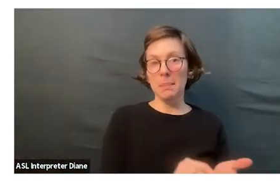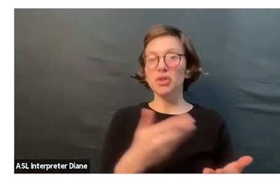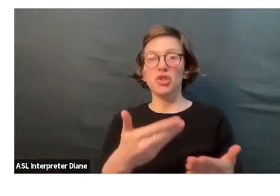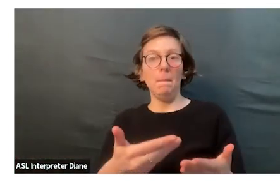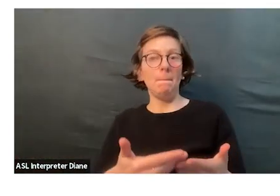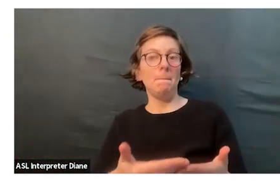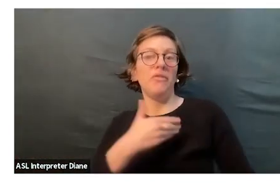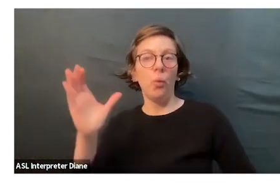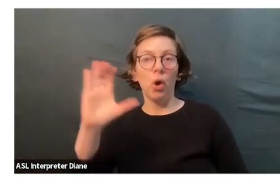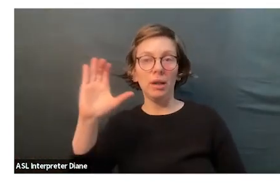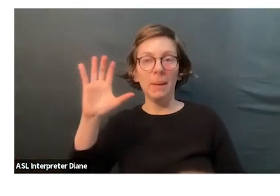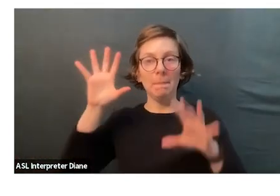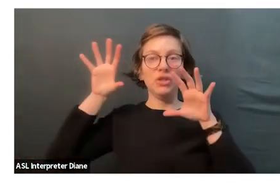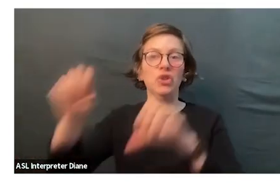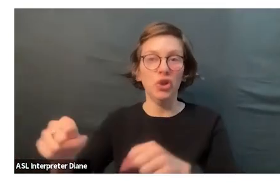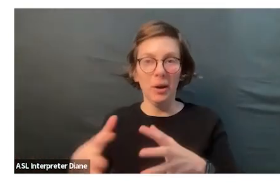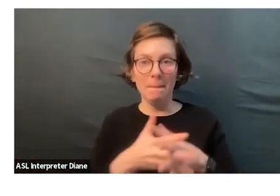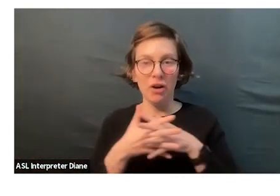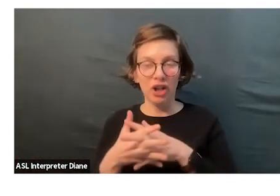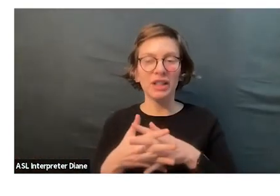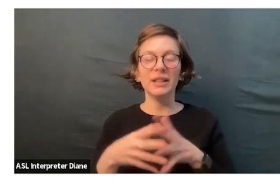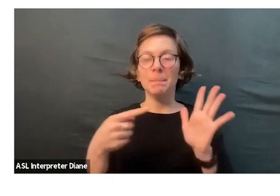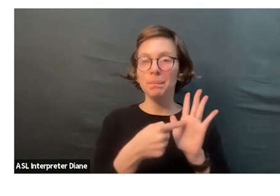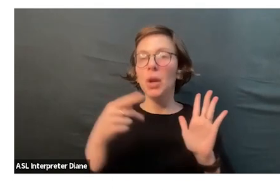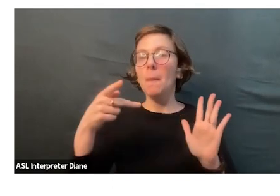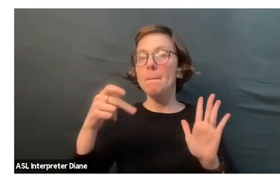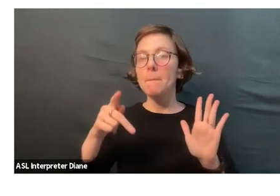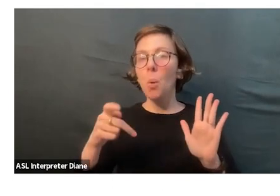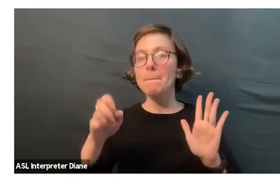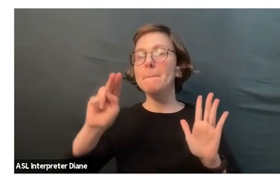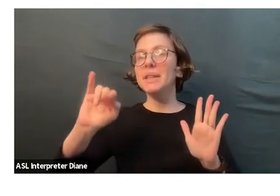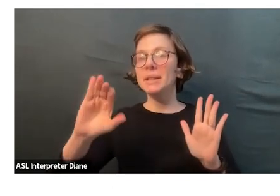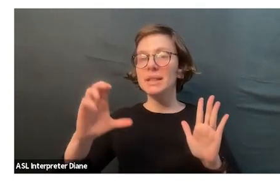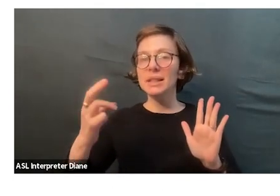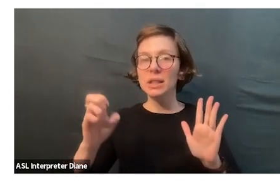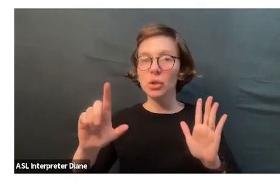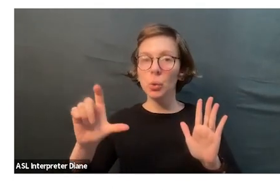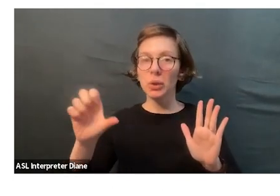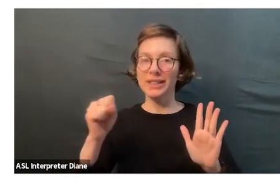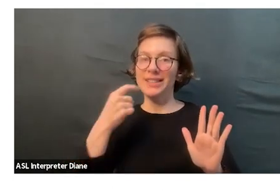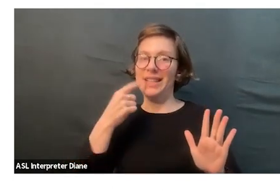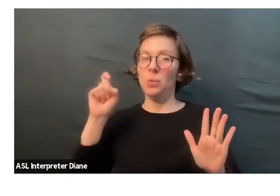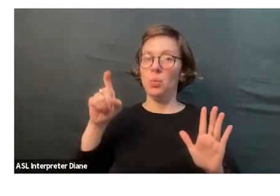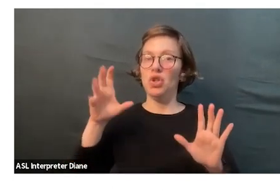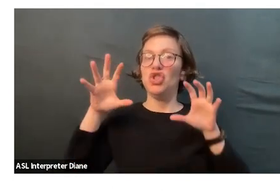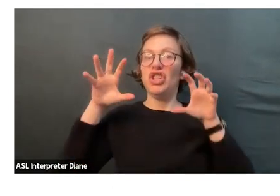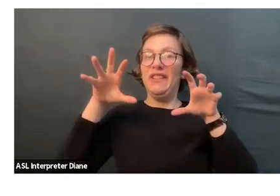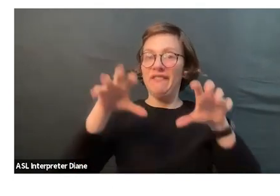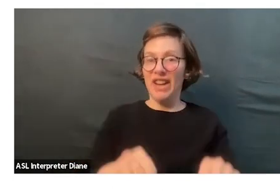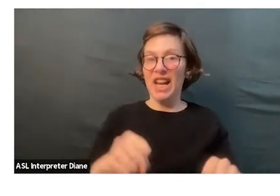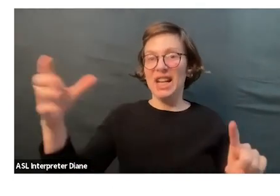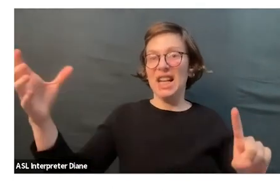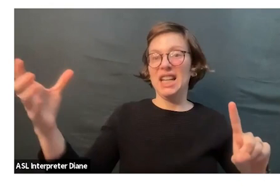kingdoms, dukedoms, principalities, dominions, possessions, and all movable and immovable goods whatsoever held and possessed by them, to reduce